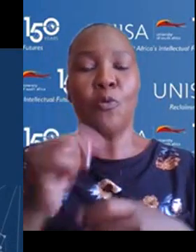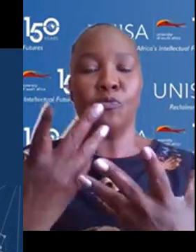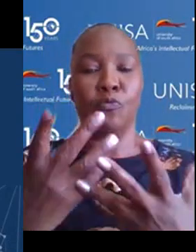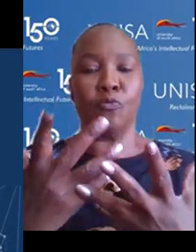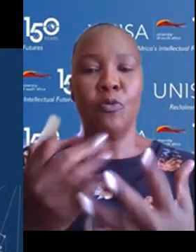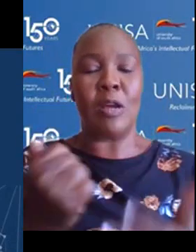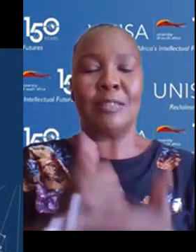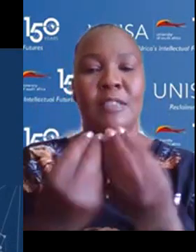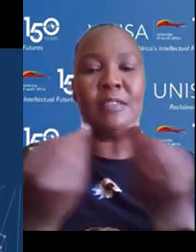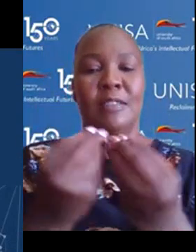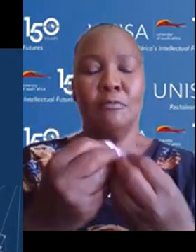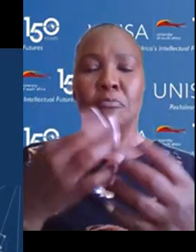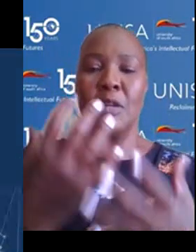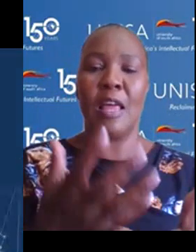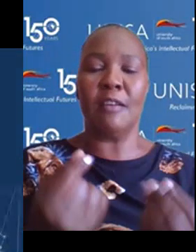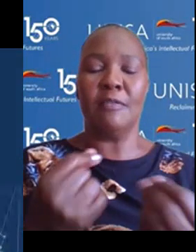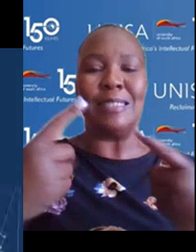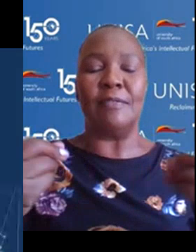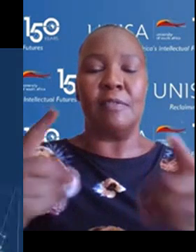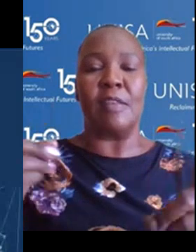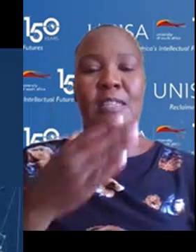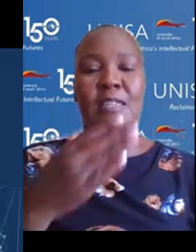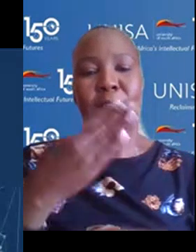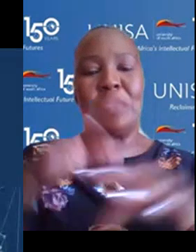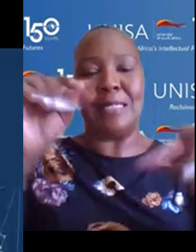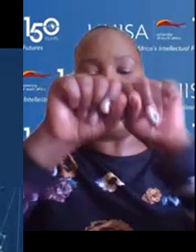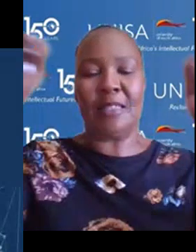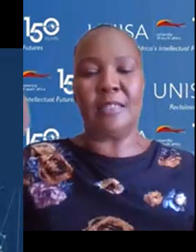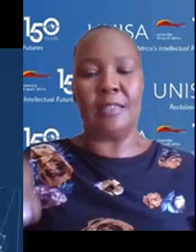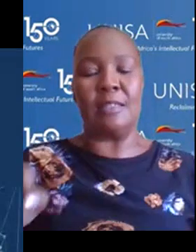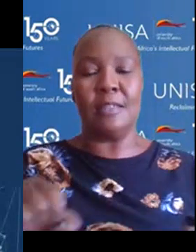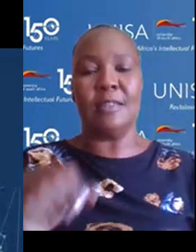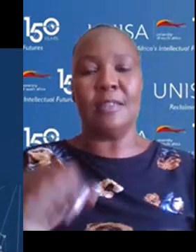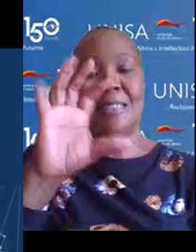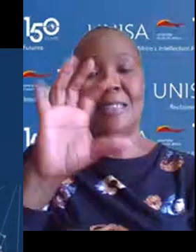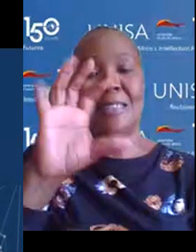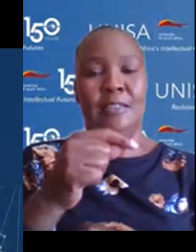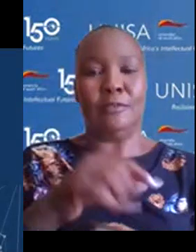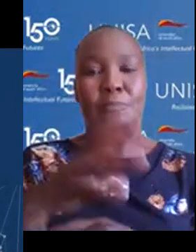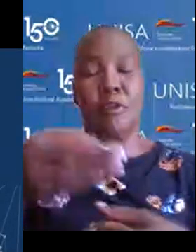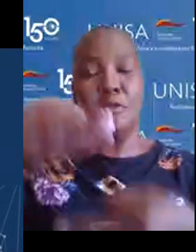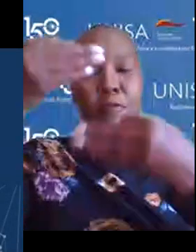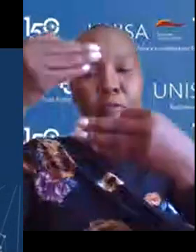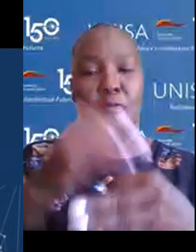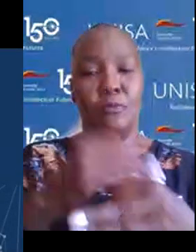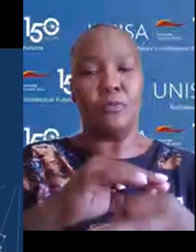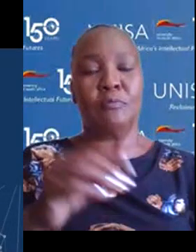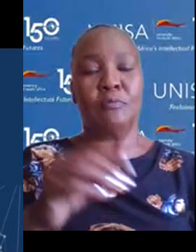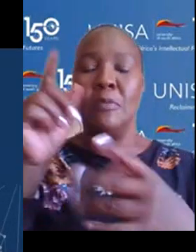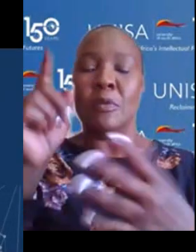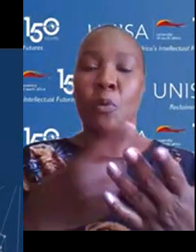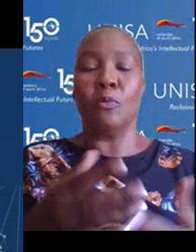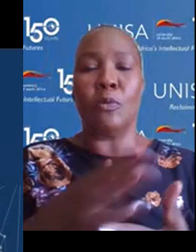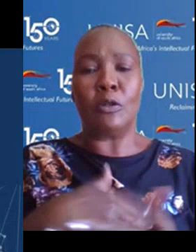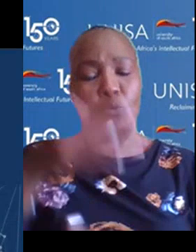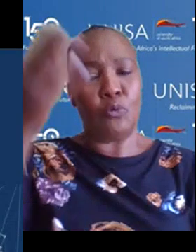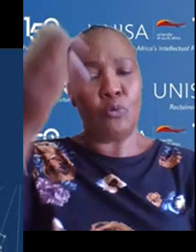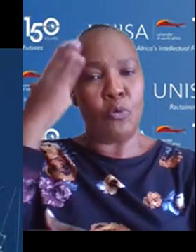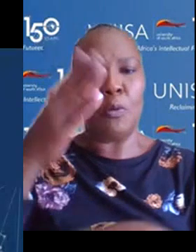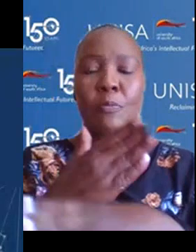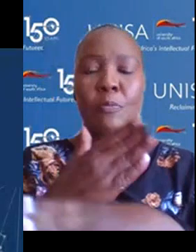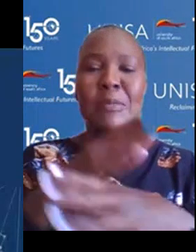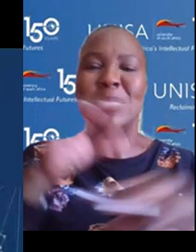you will have a different type of operating system. So Richard is going to pop in a poll. We want to know from you guys, what